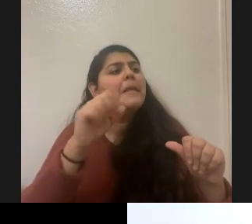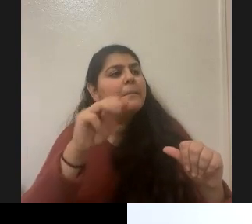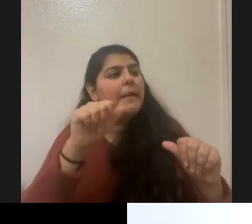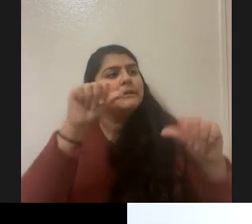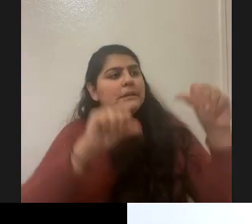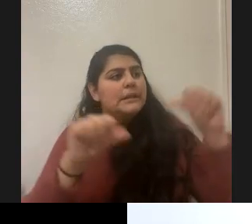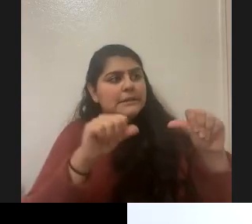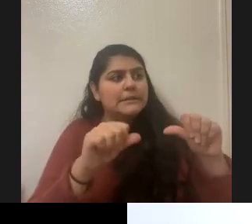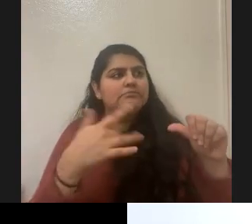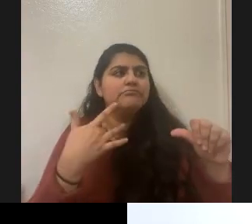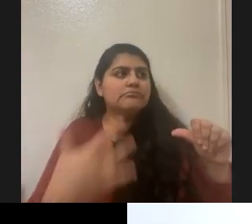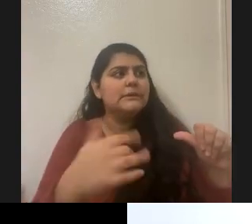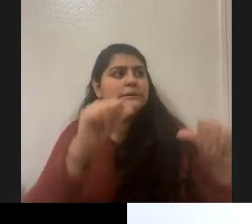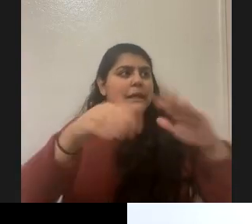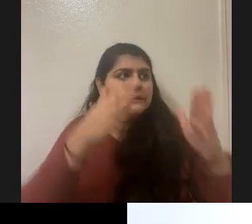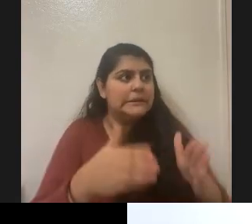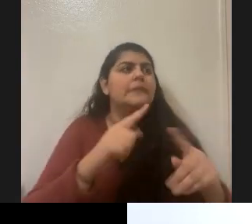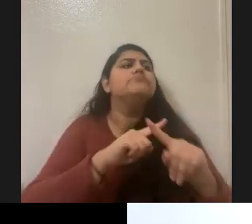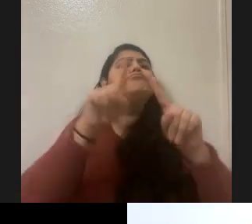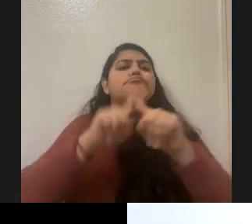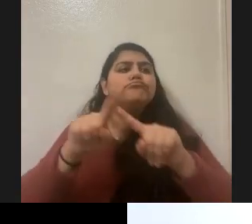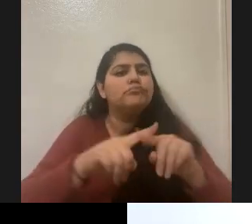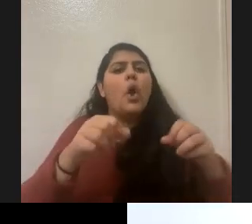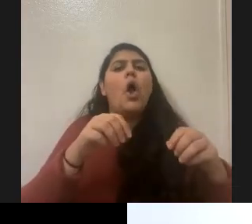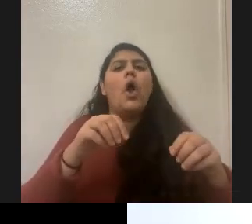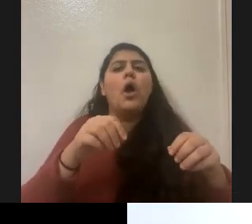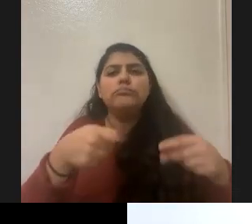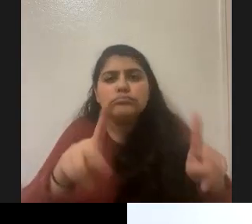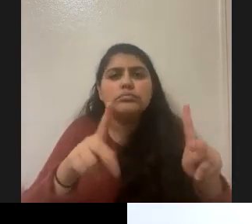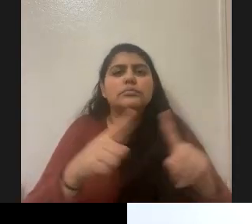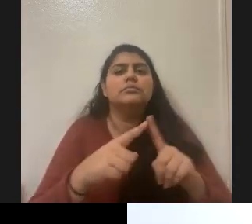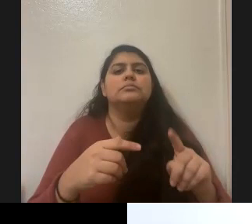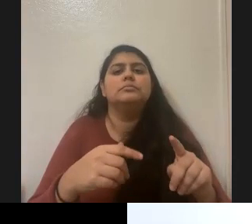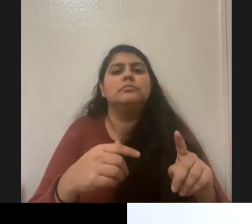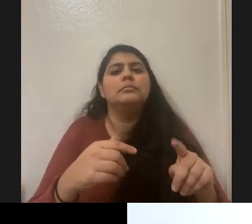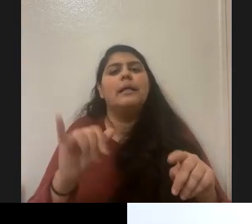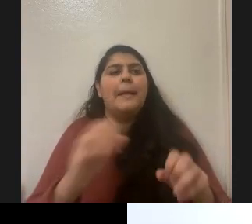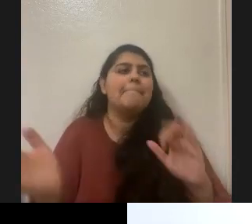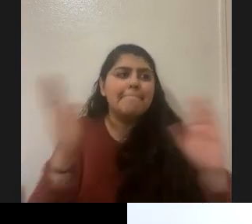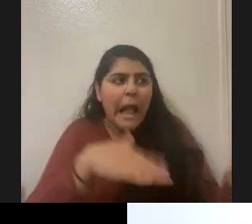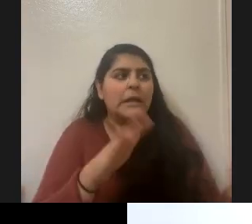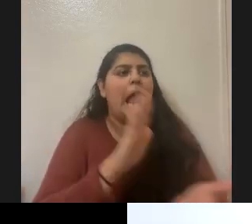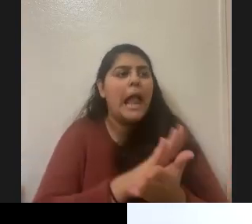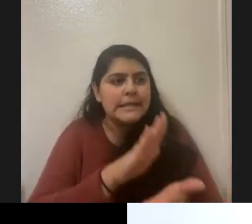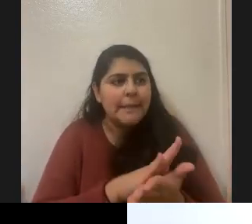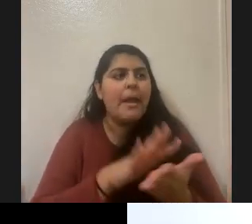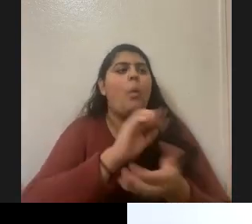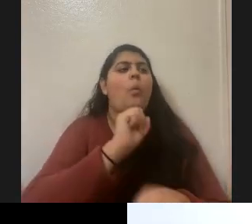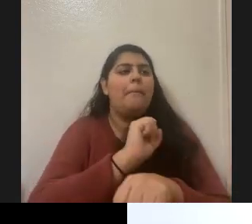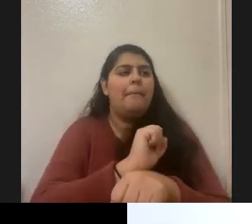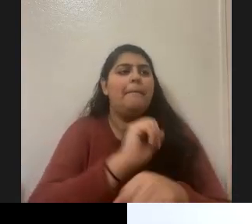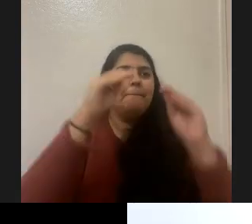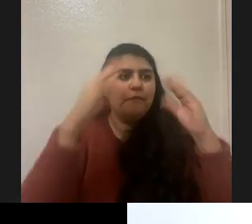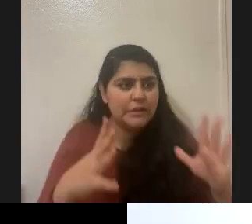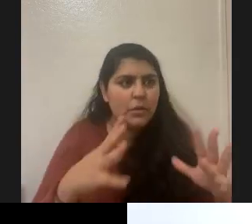being a scientist, there's a lot of different options you can have. So, one is, you know, going back into academia and working as a professor. The other is that you